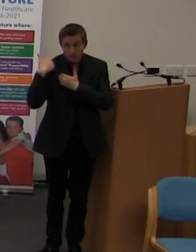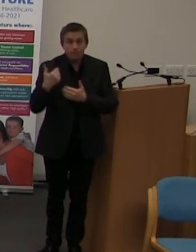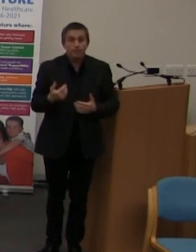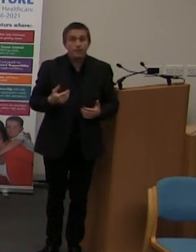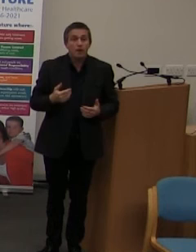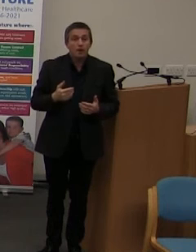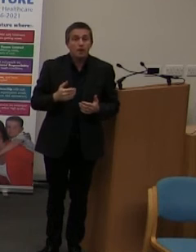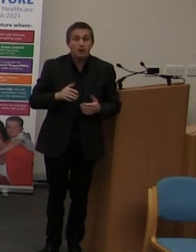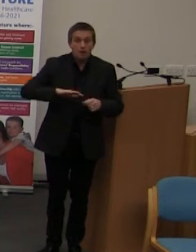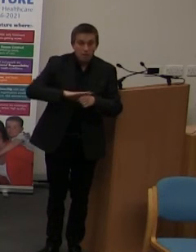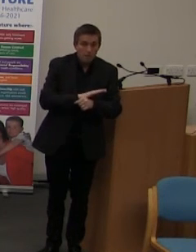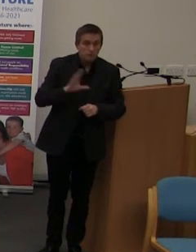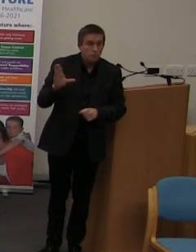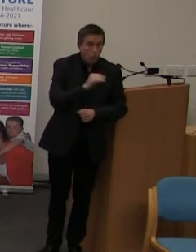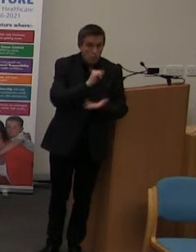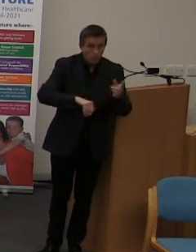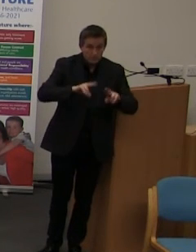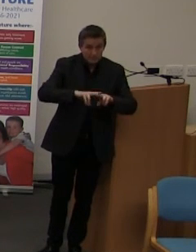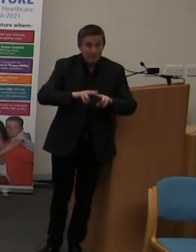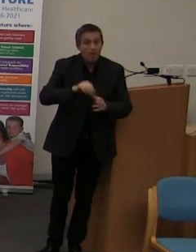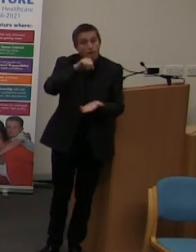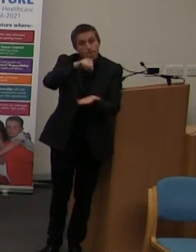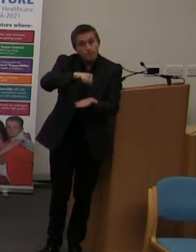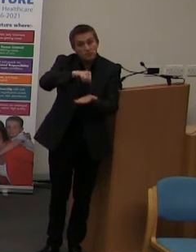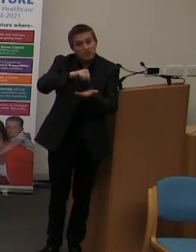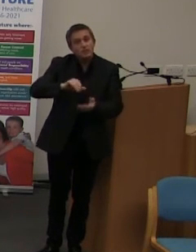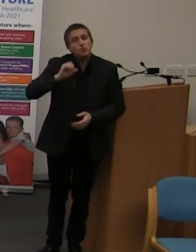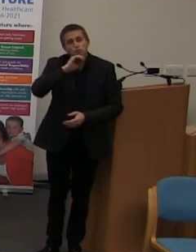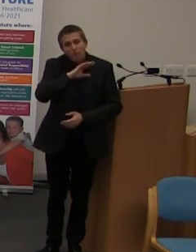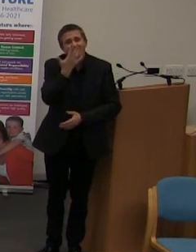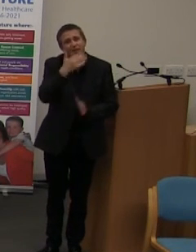all our staff groups, and the total budget is about 5 million.